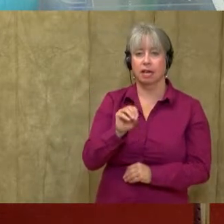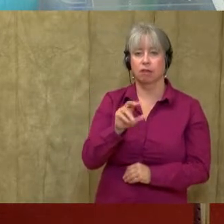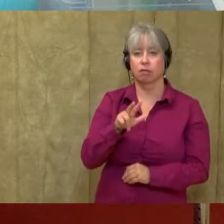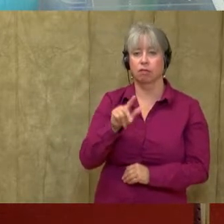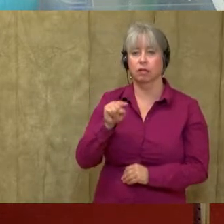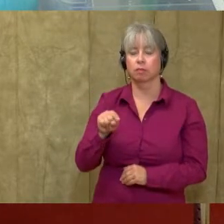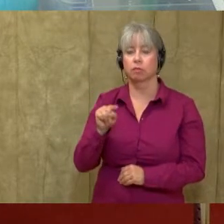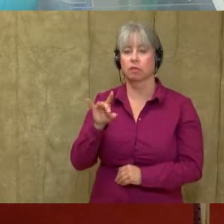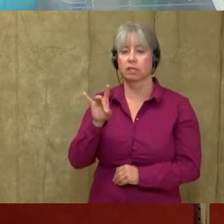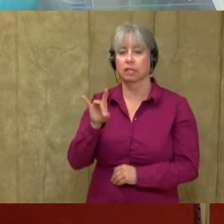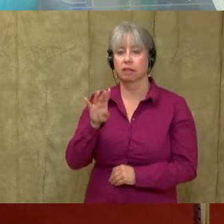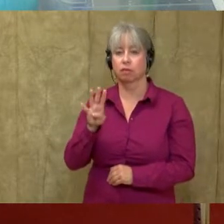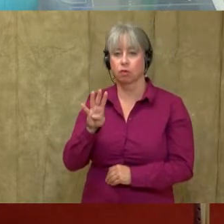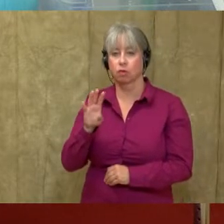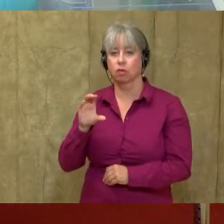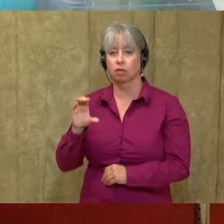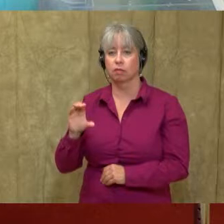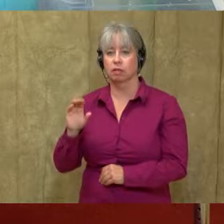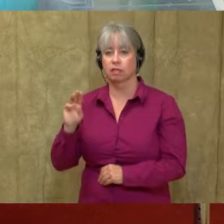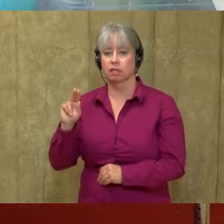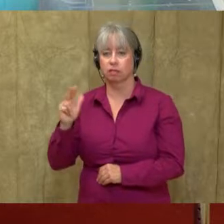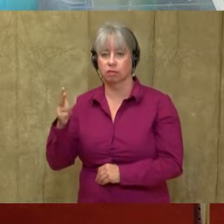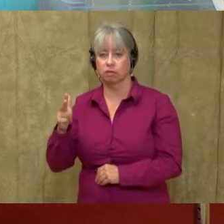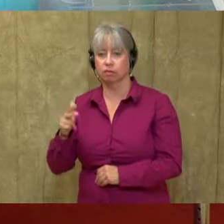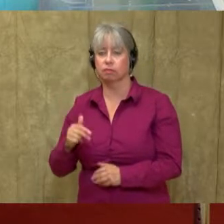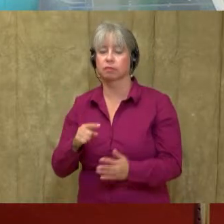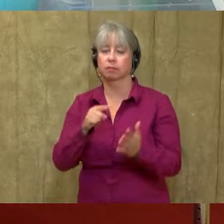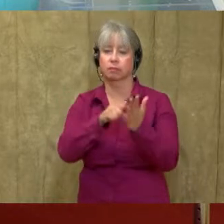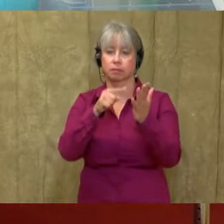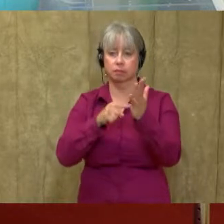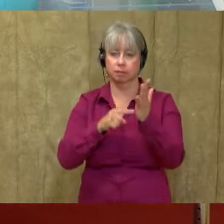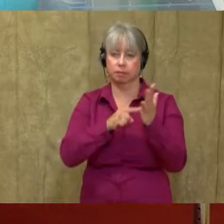times 12.56,